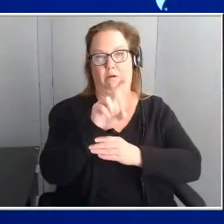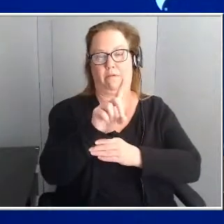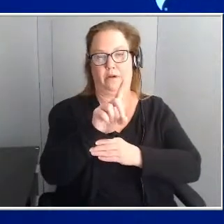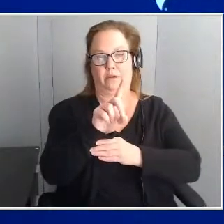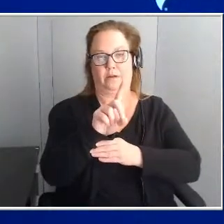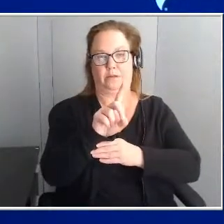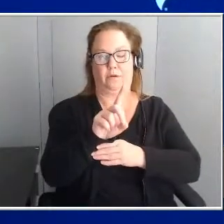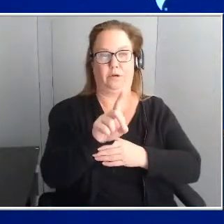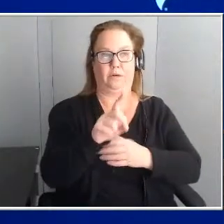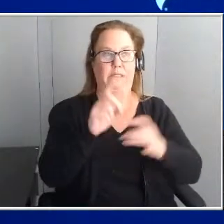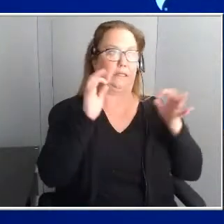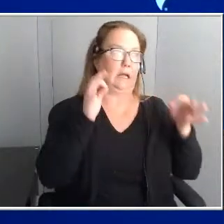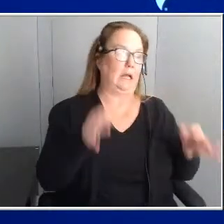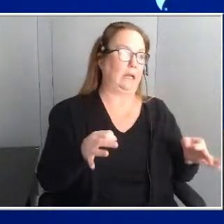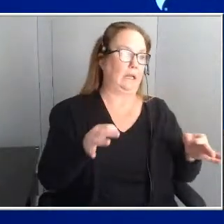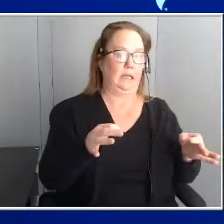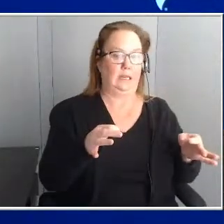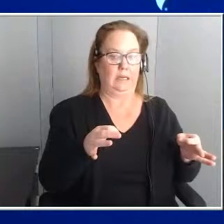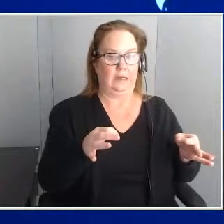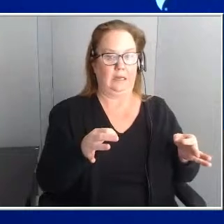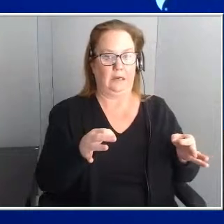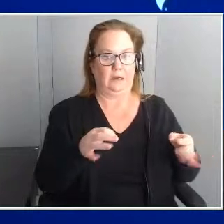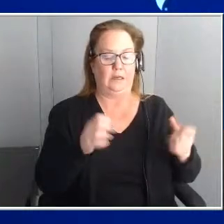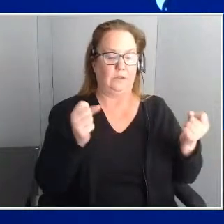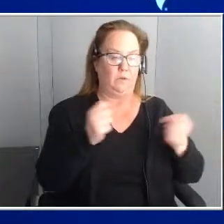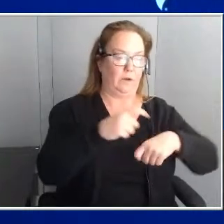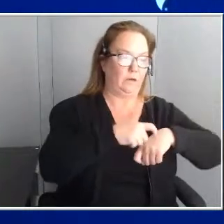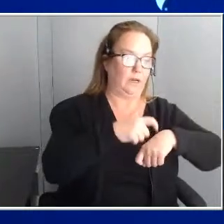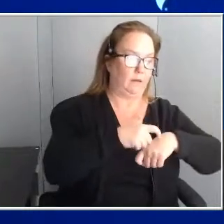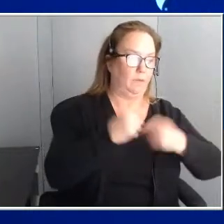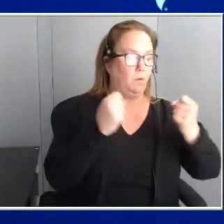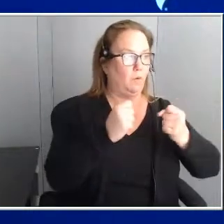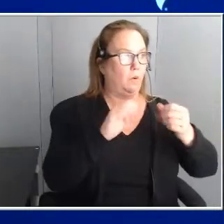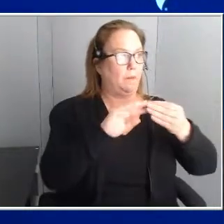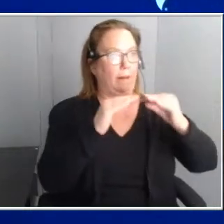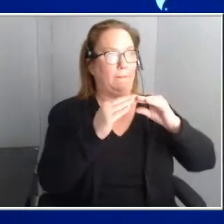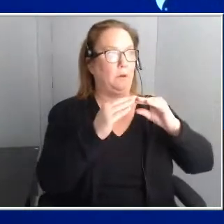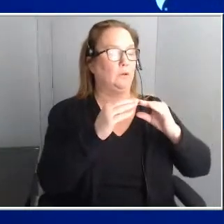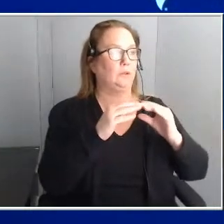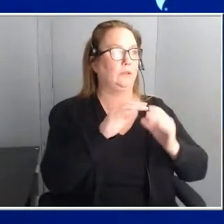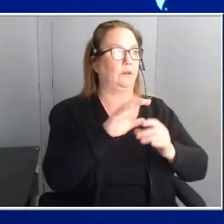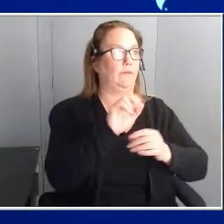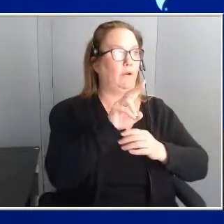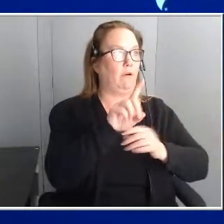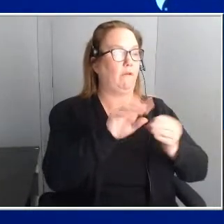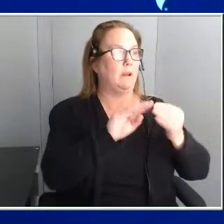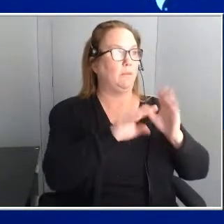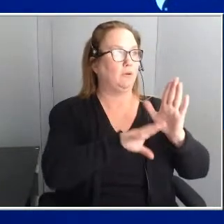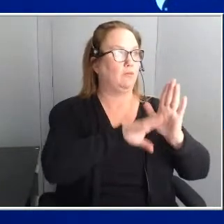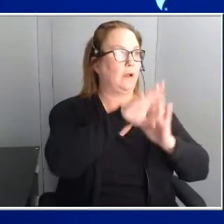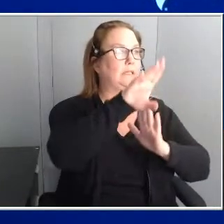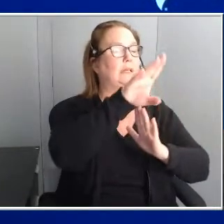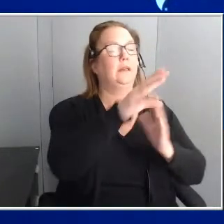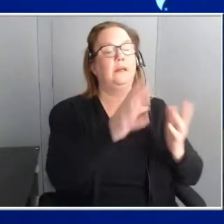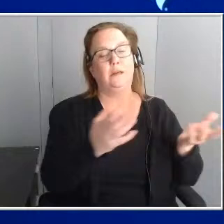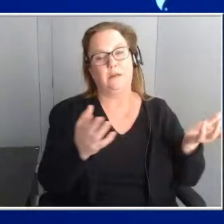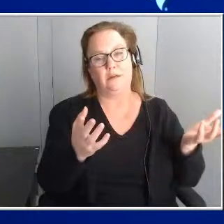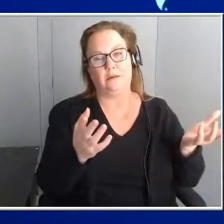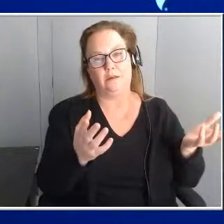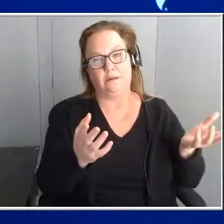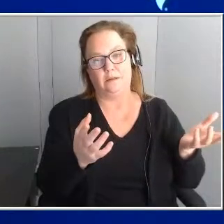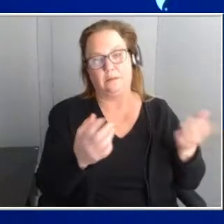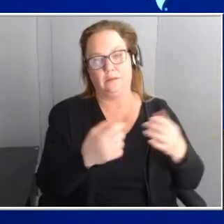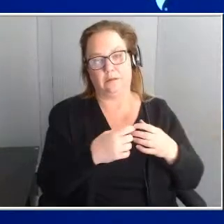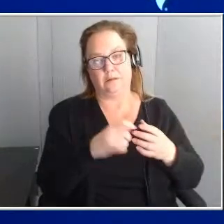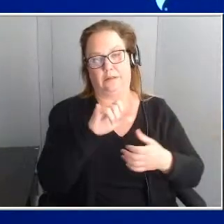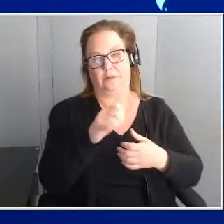like, we're heading into the winter, we're worried about cases rising in the future, all that sort of thing, that's a